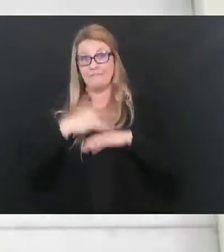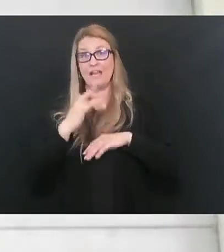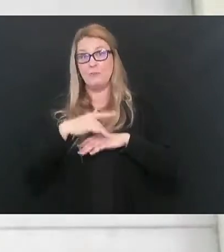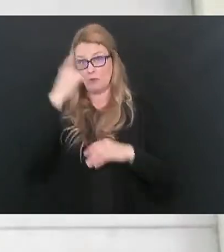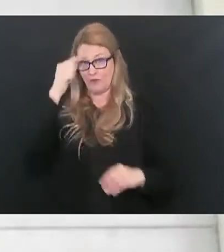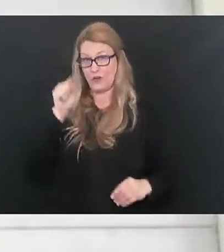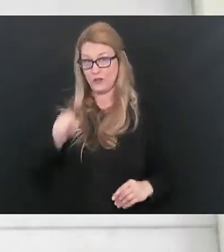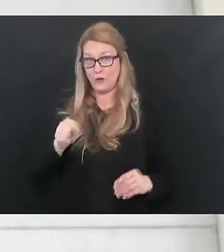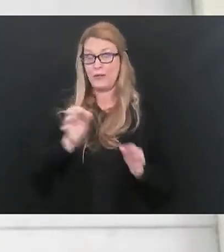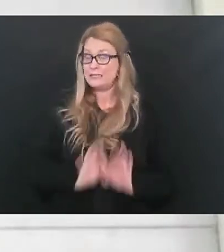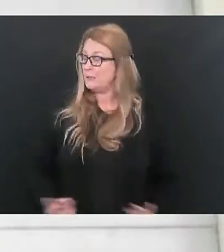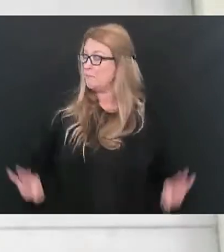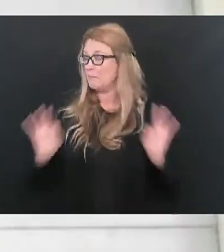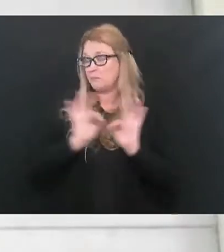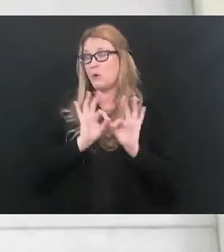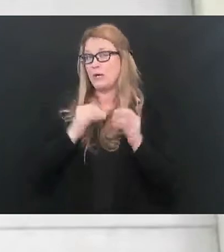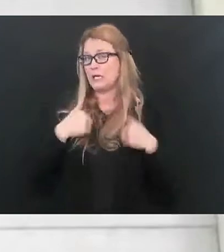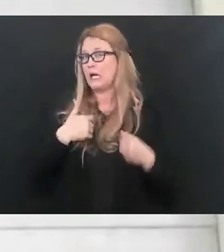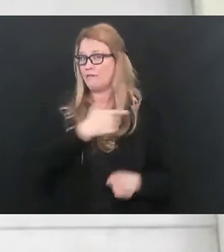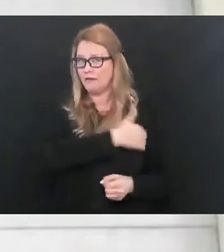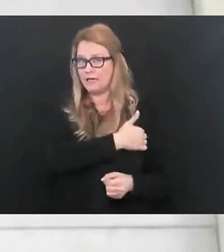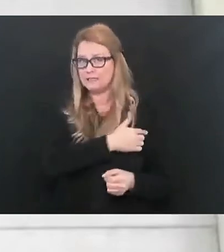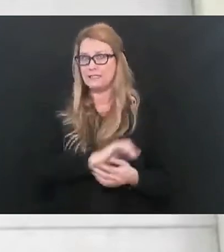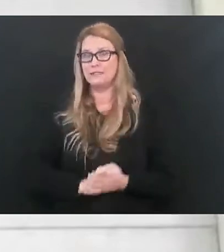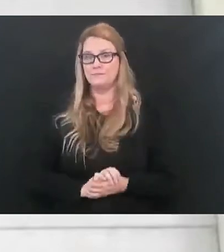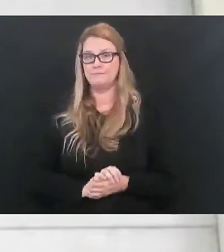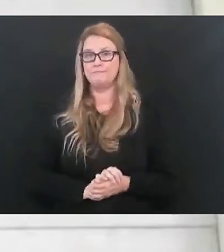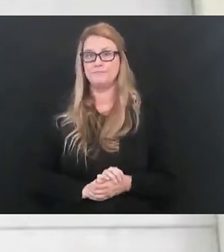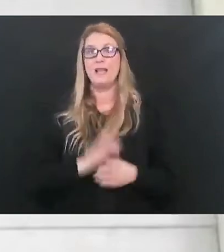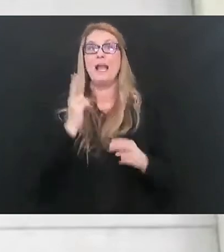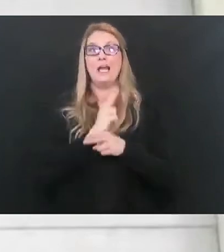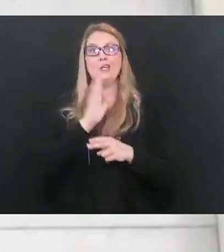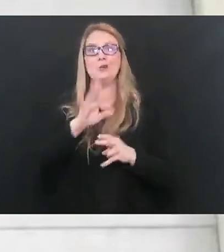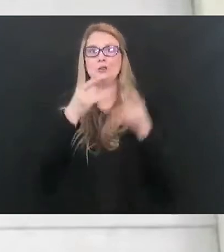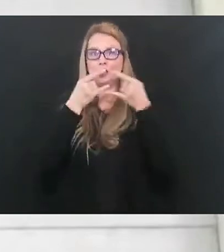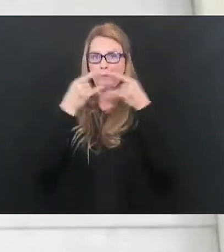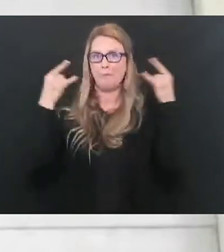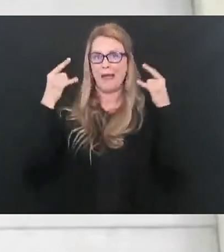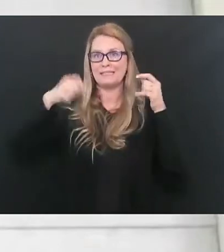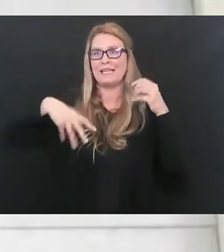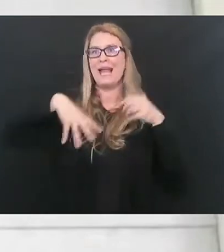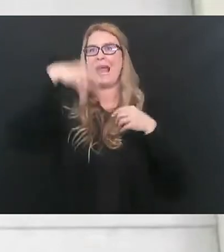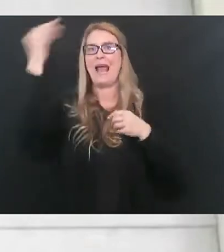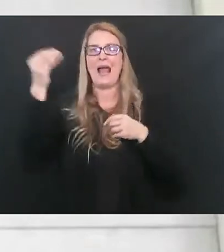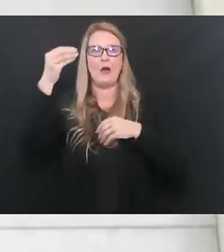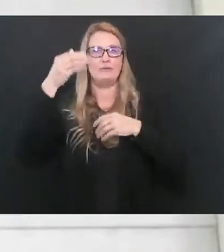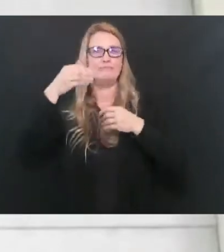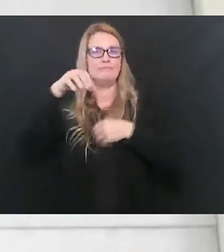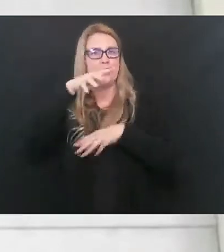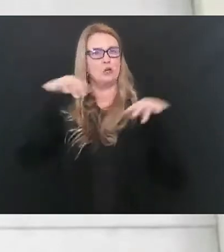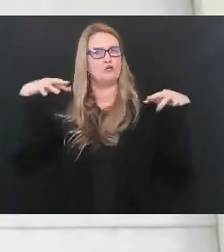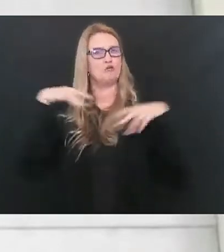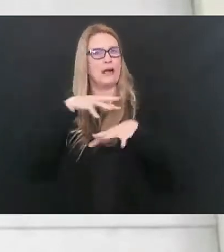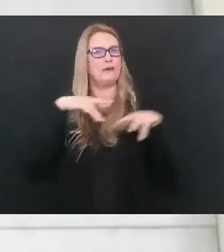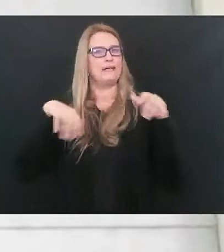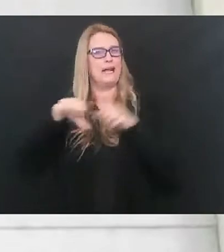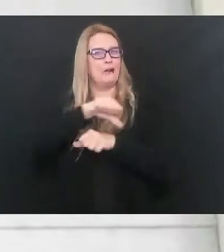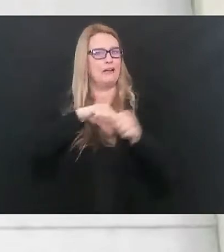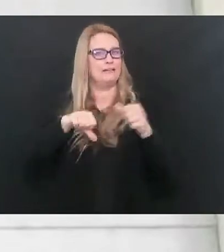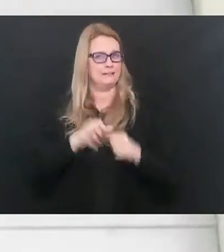very important, and also to wear your mask when you're out and about in crowded spaces. But that's all I have for today. Thanks,